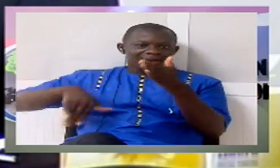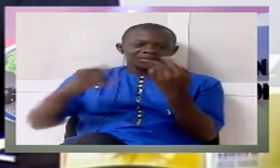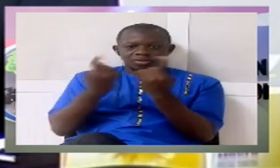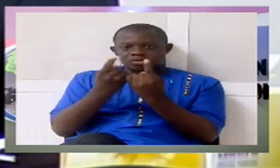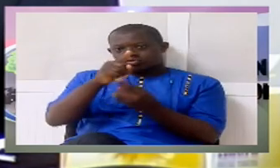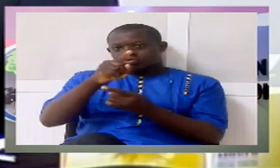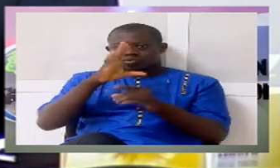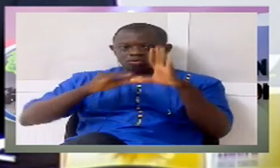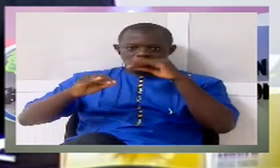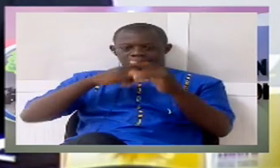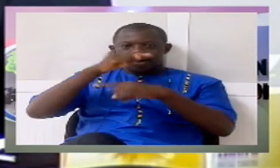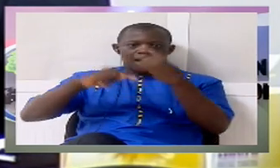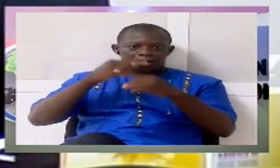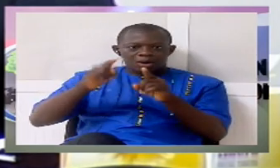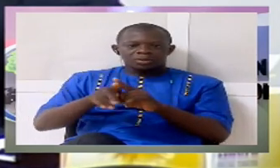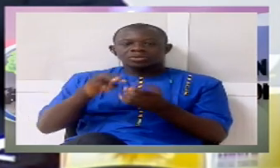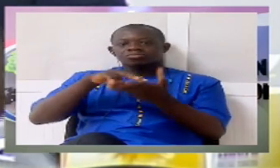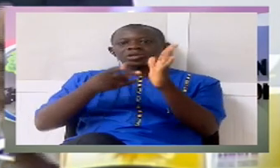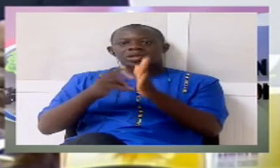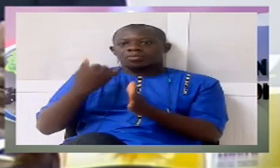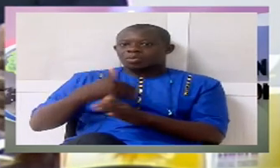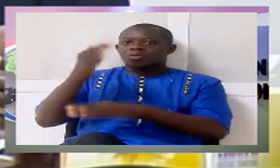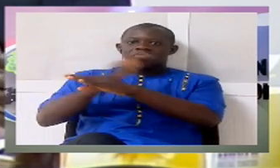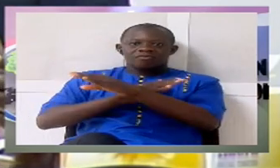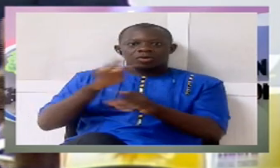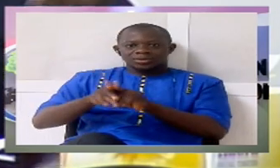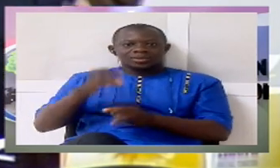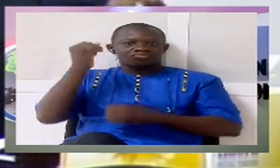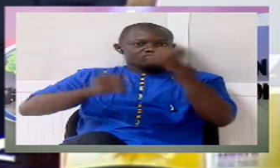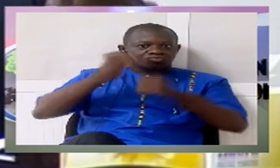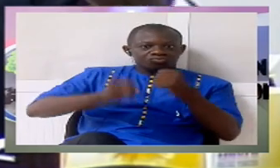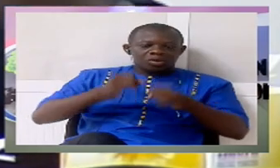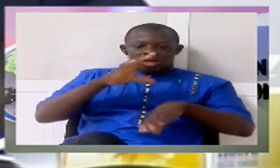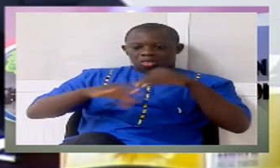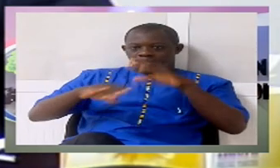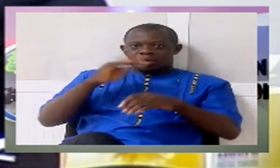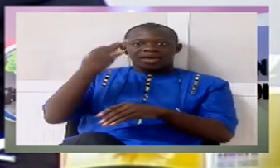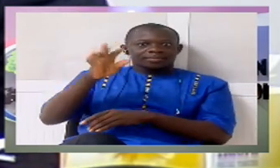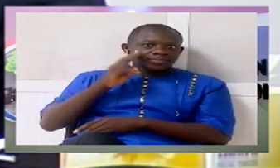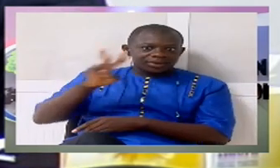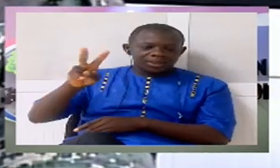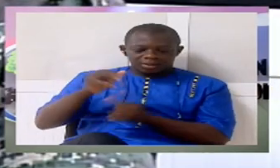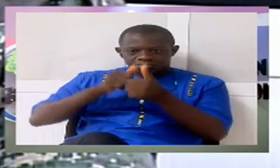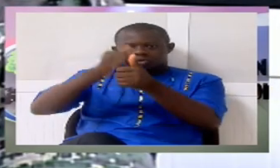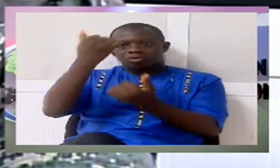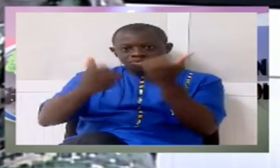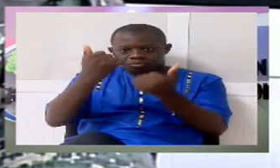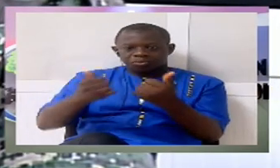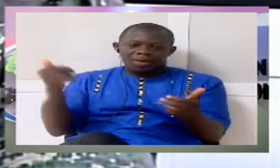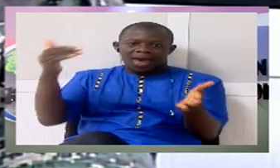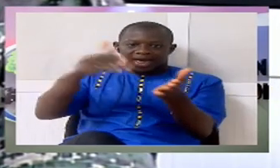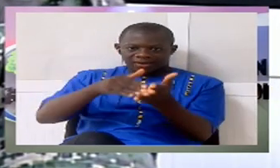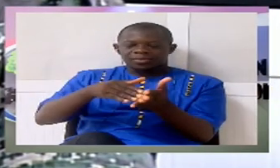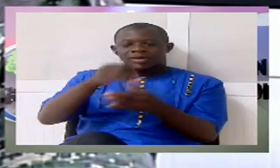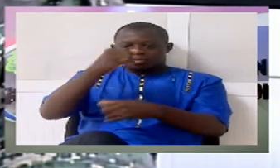about was the fact that people used to run away from when they see the convoy approaching. Li nga mujjé wax